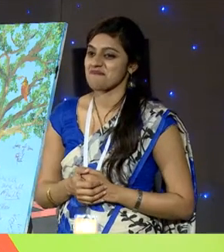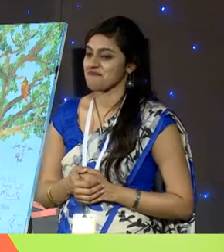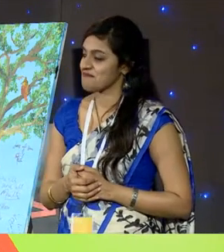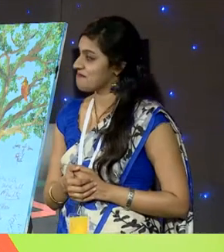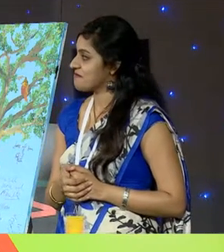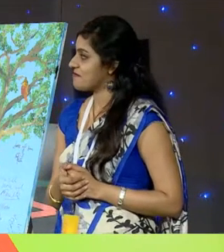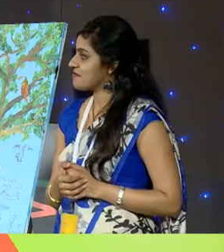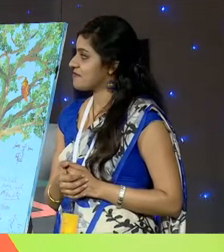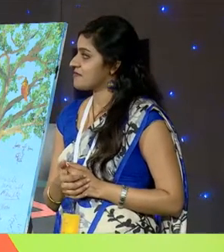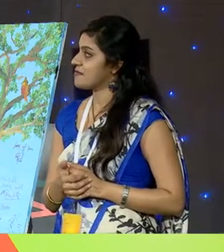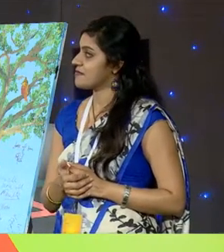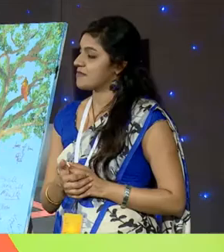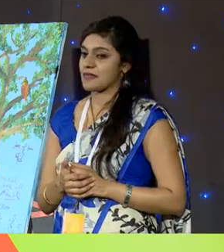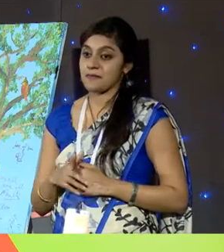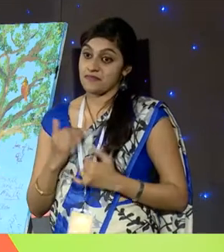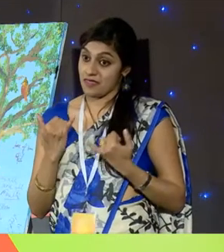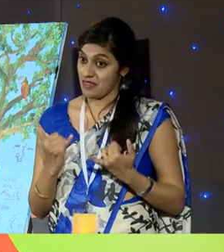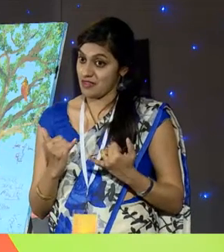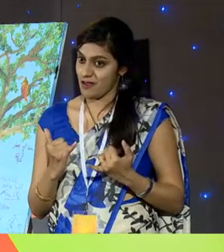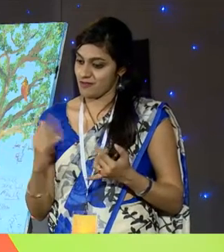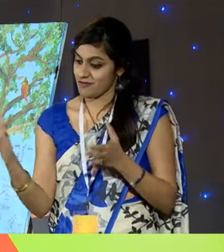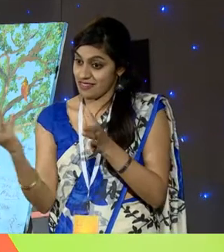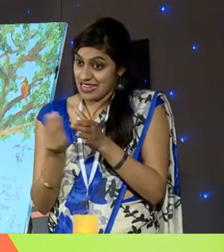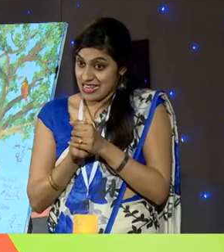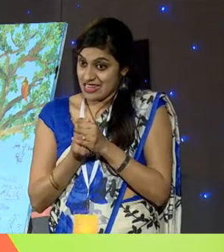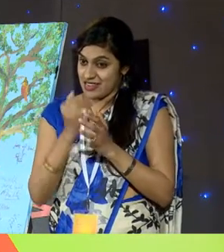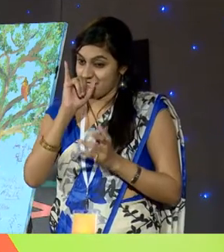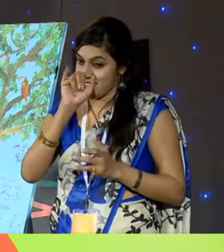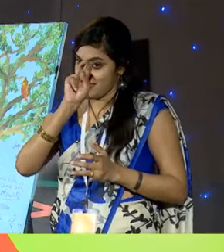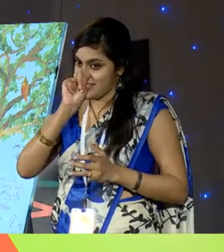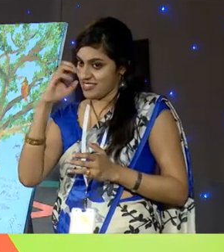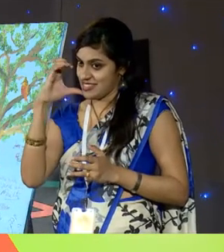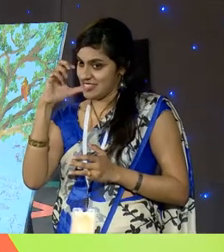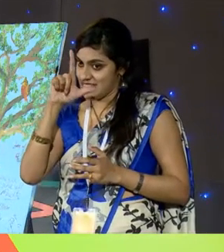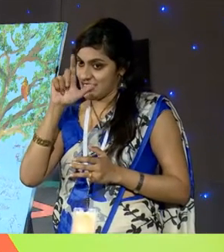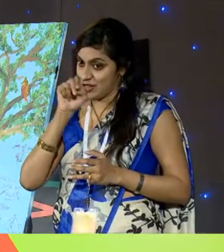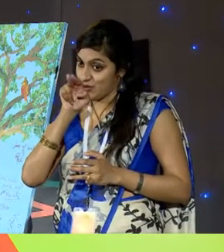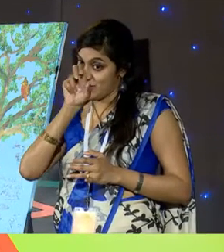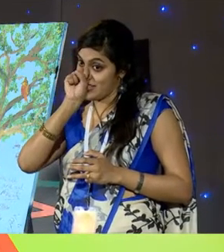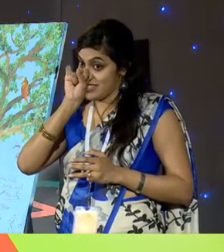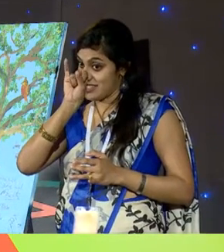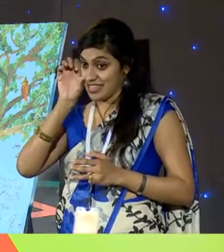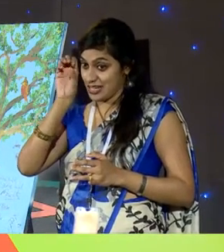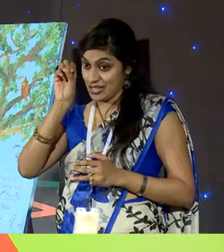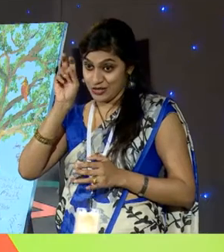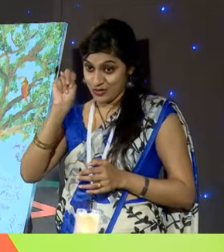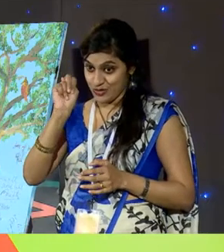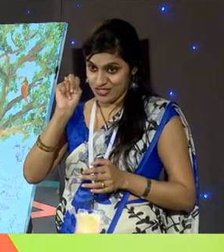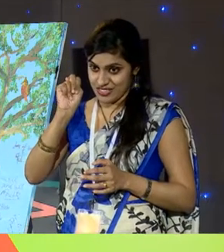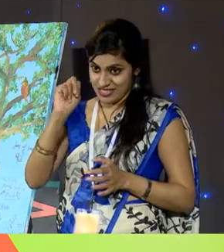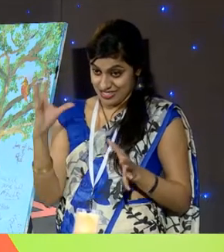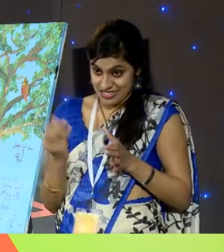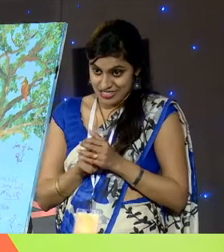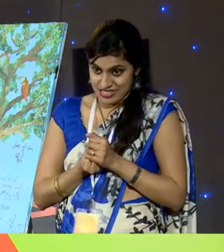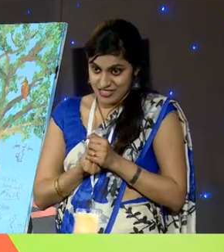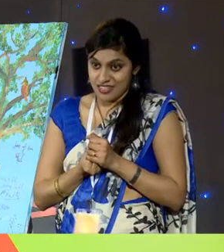of inclusion is laudable. I appreciate people who have taken the initiative. But I think it is important for all of us